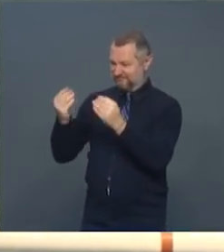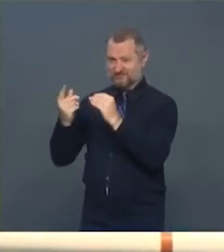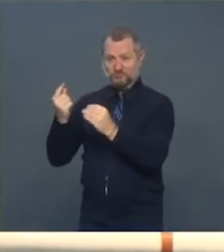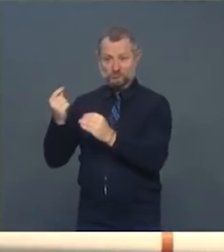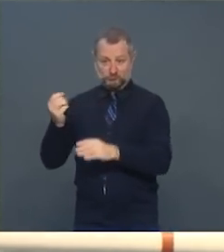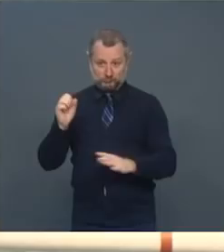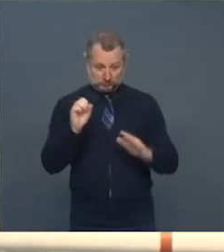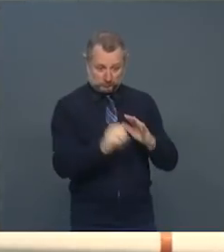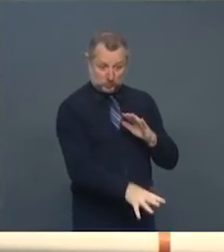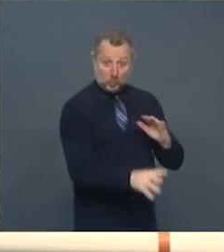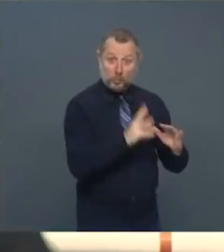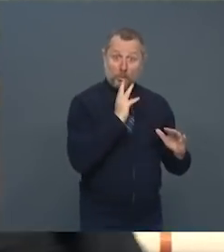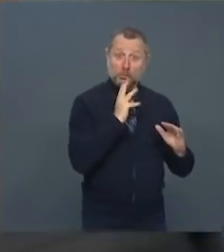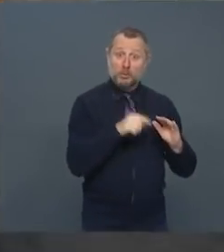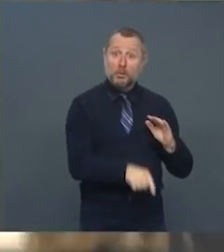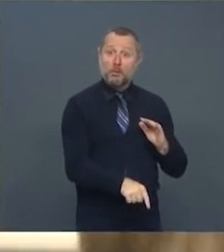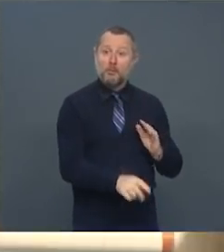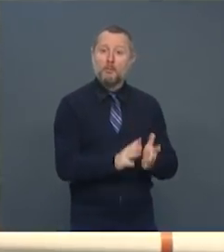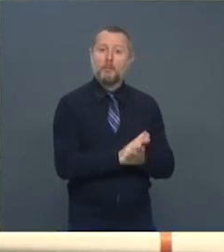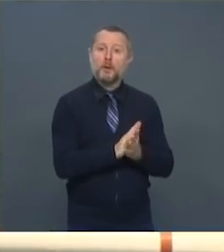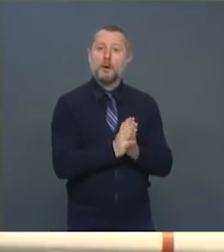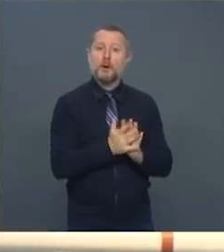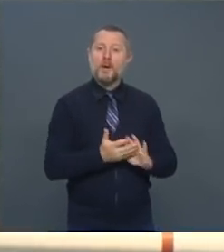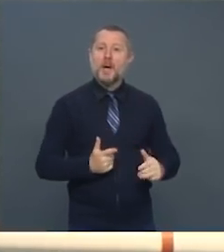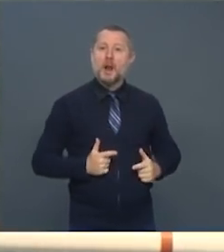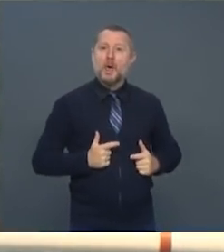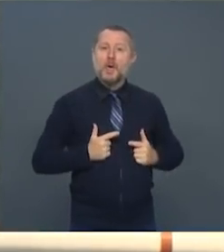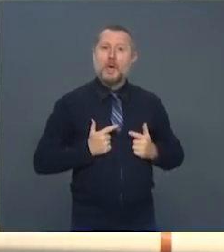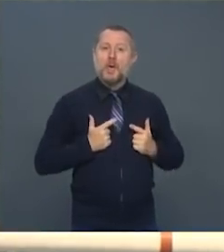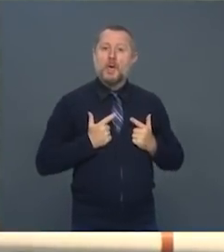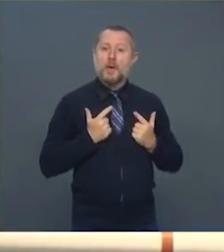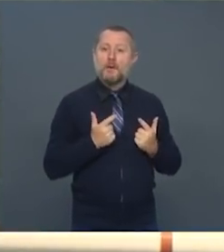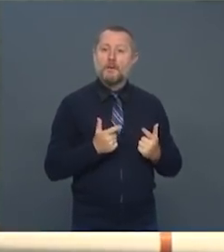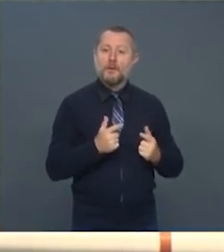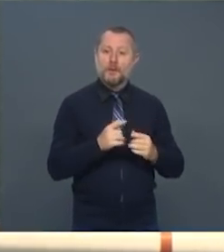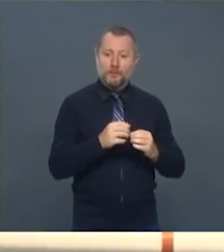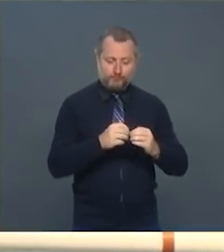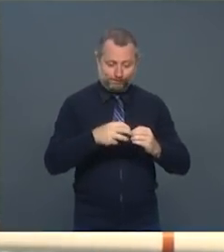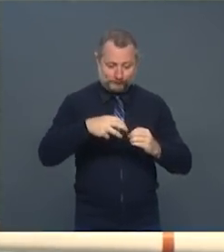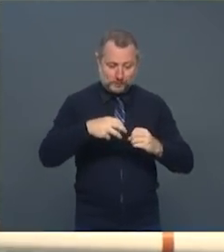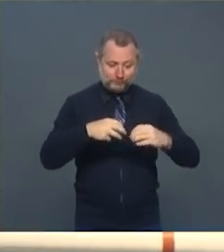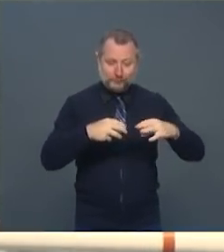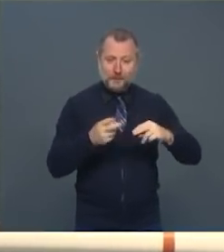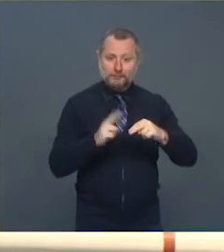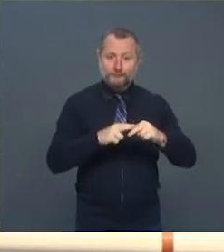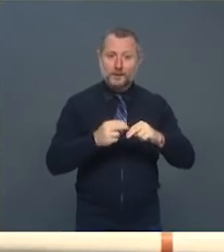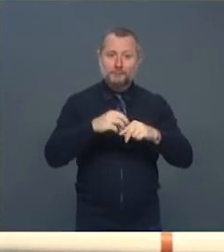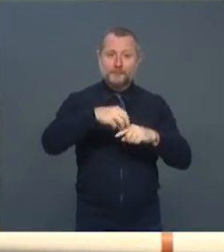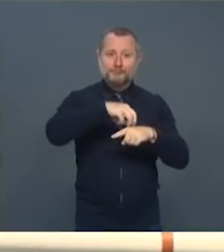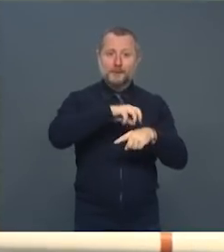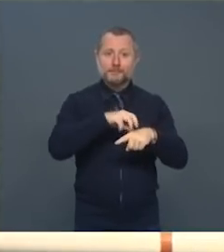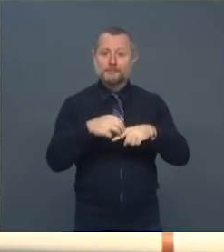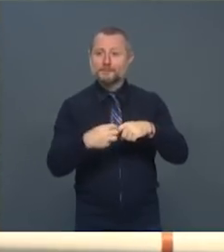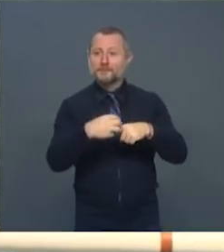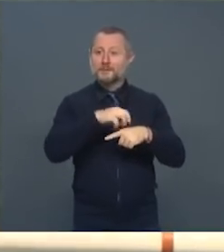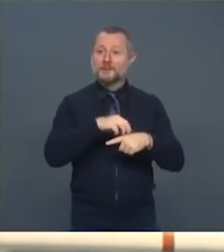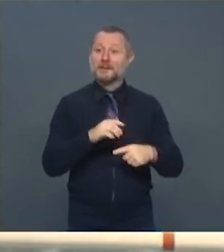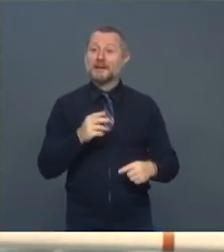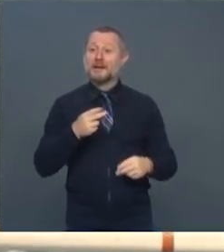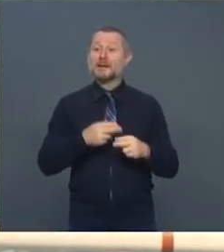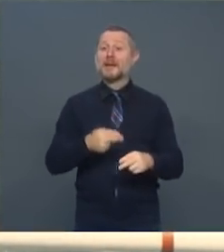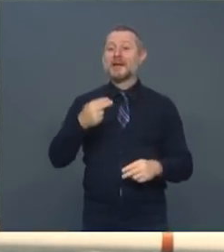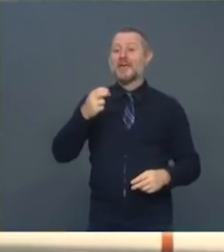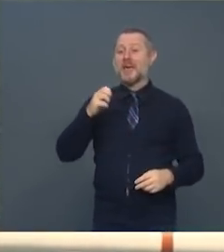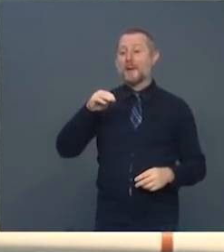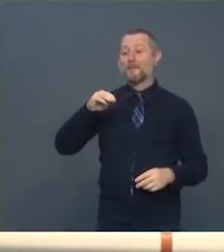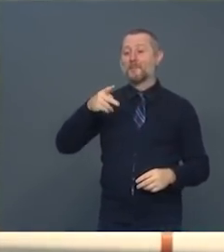immediately becomes living material, just like a normal reef. So the Hempstead Reef itself is 3 miles